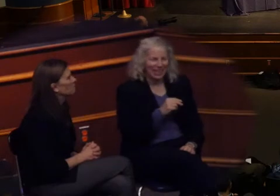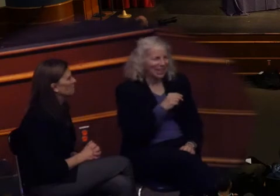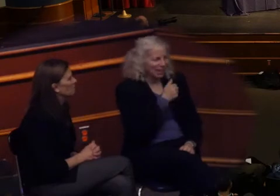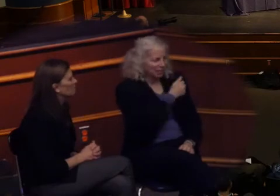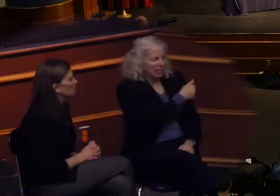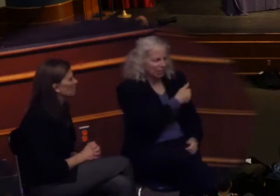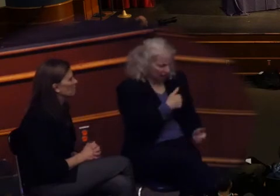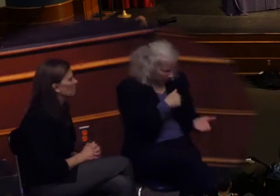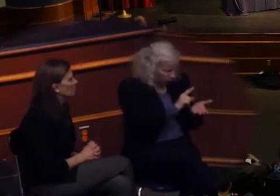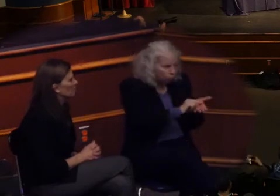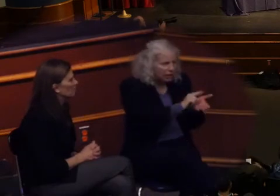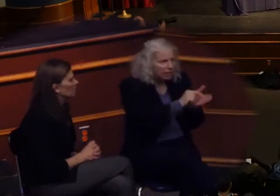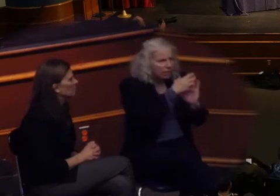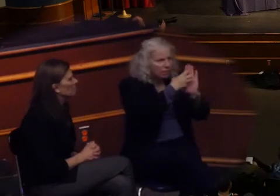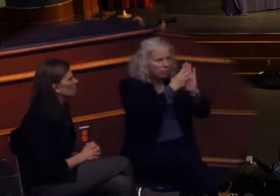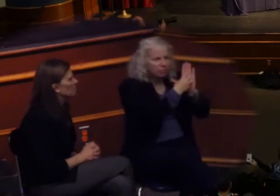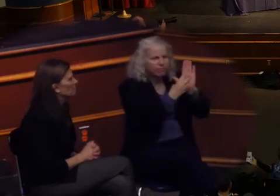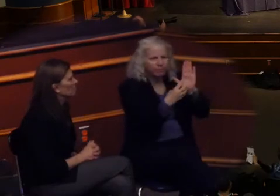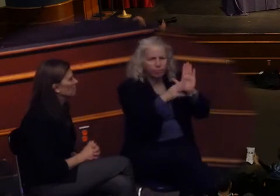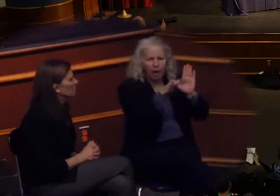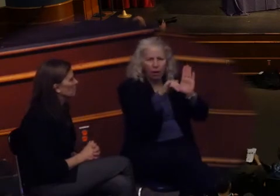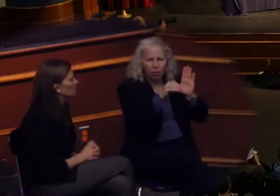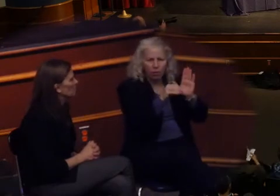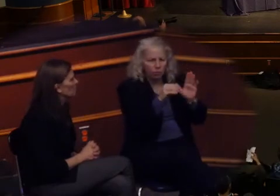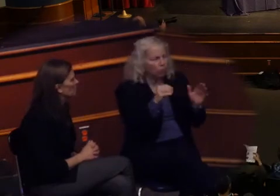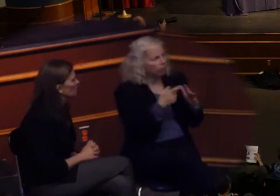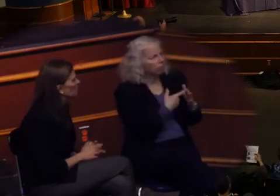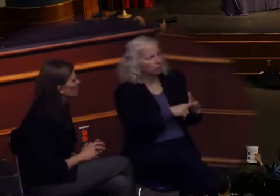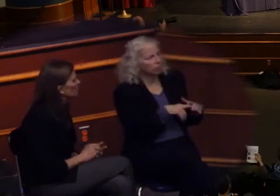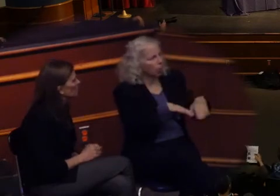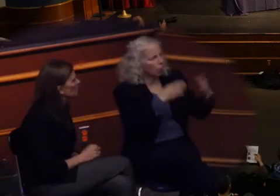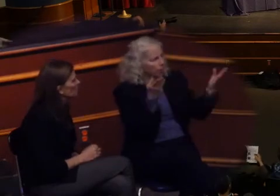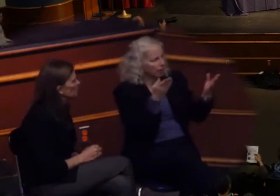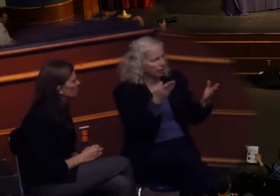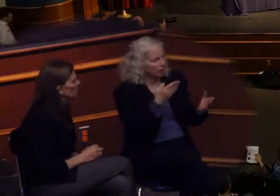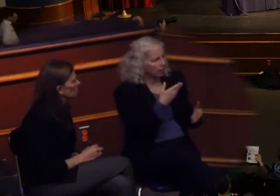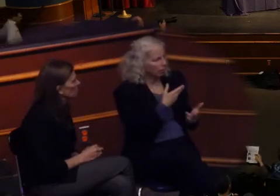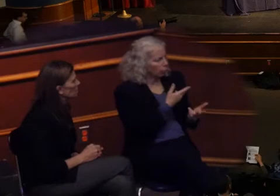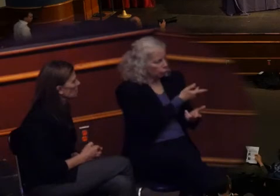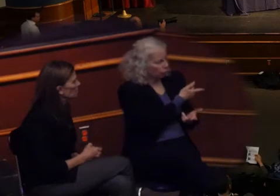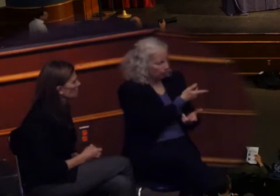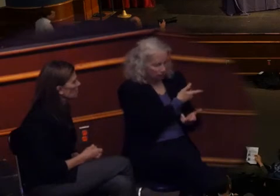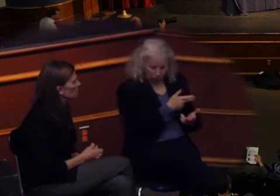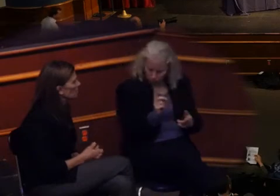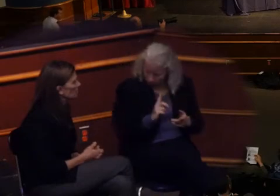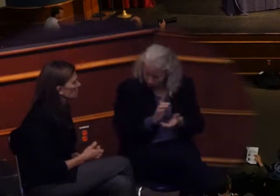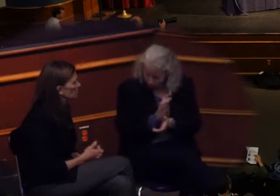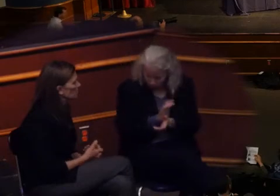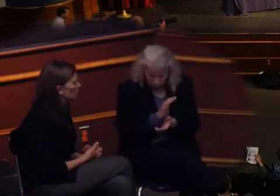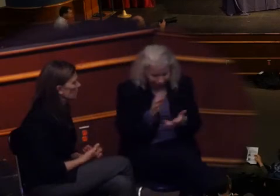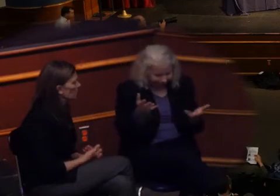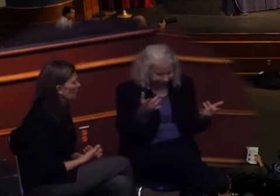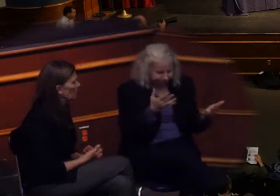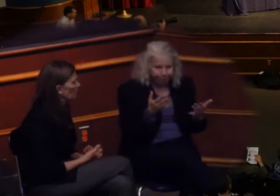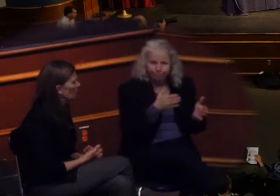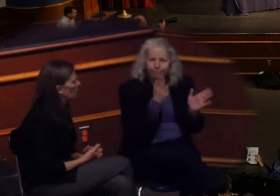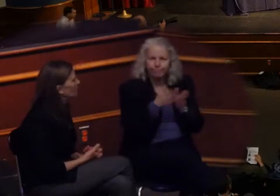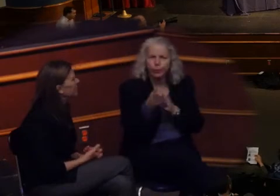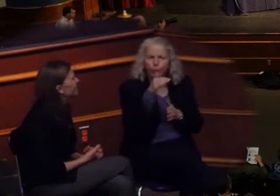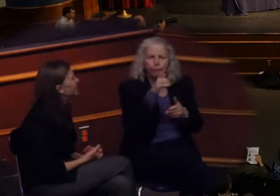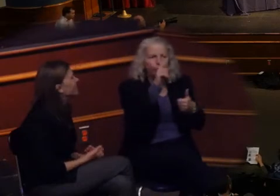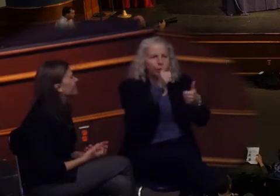bios are in the book. And we're going to start with opening statements as soon as I find the tiny slip of paper that tells me the order.